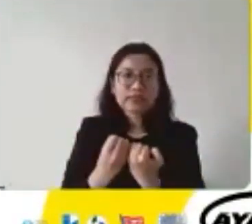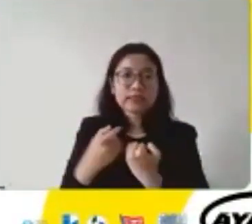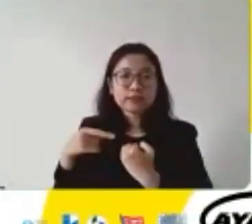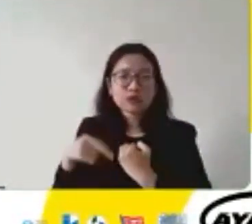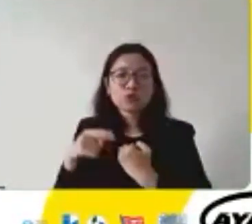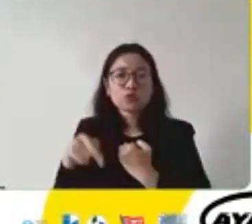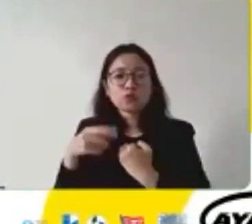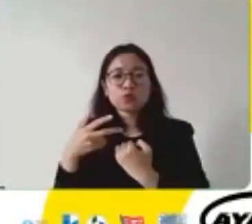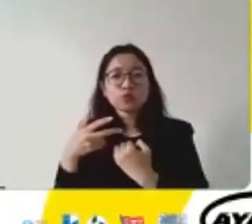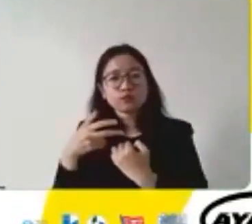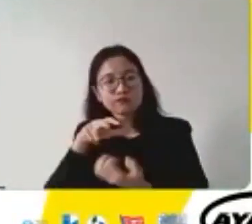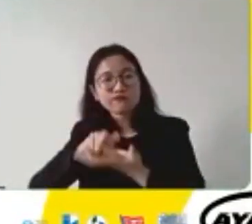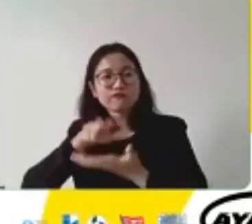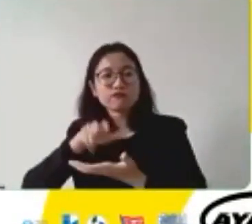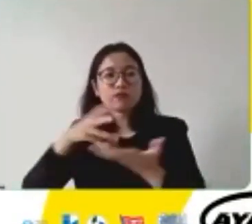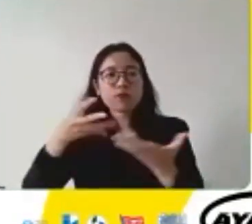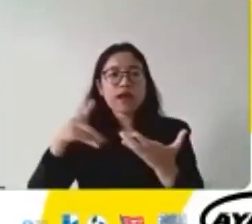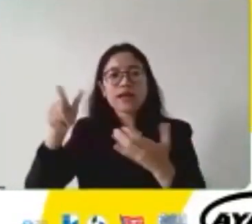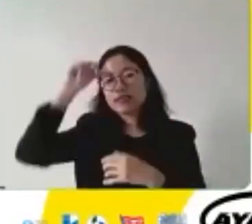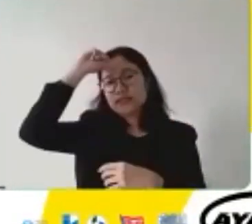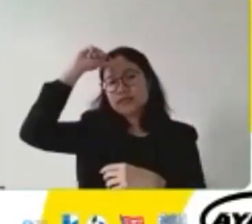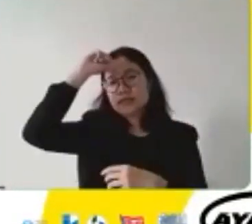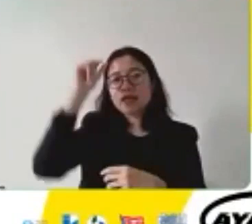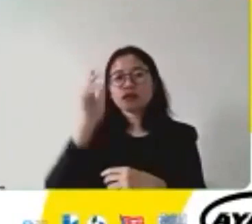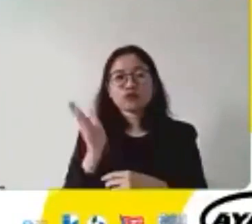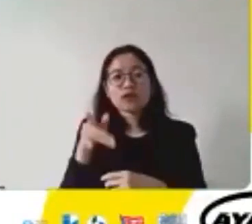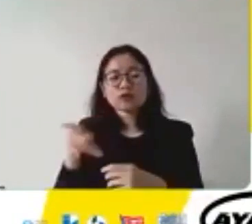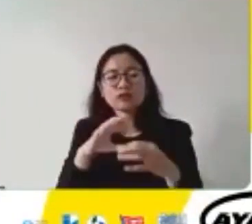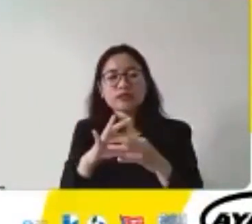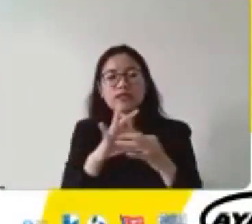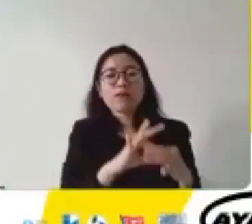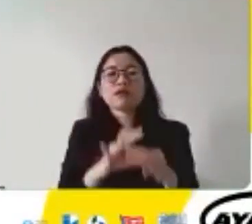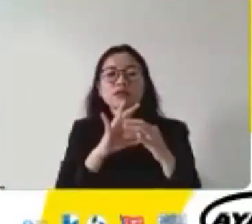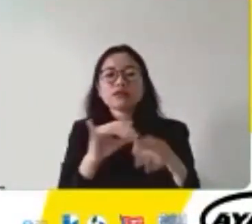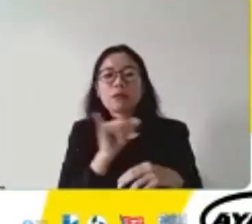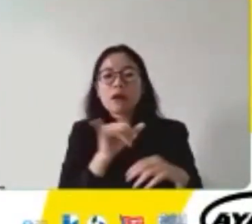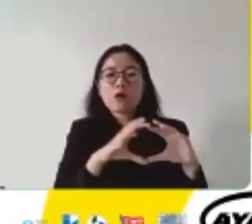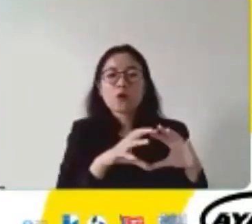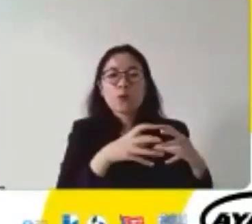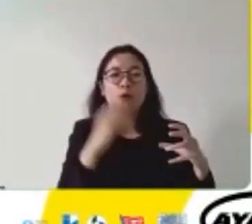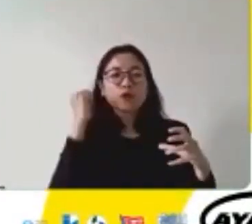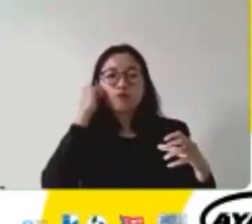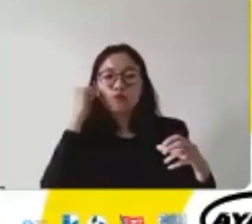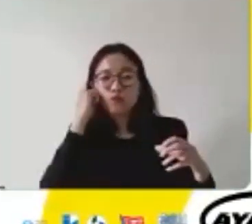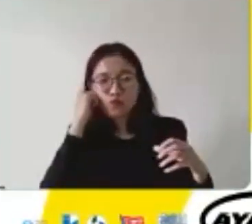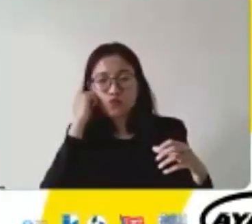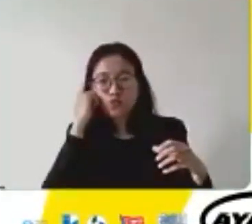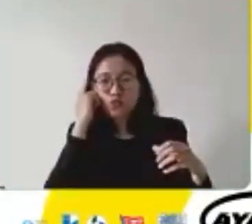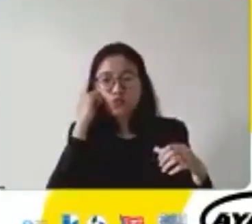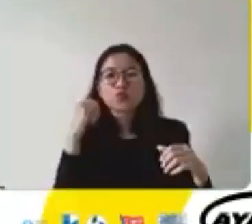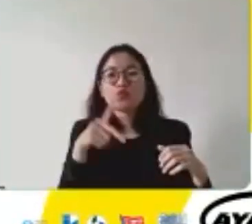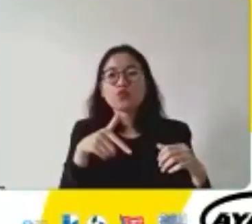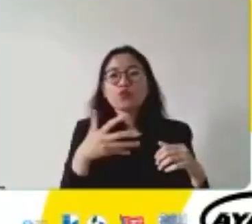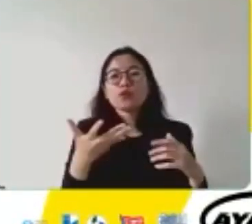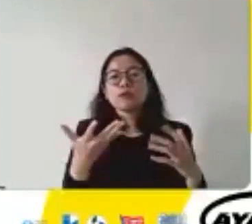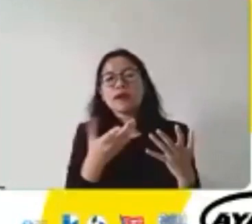families and their communities about how to reduce their risk, but also how to be effective advocates for clean air. Next